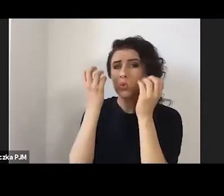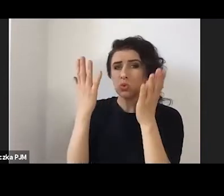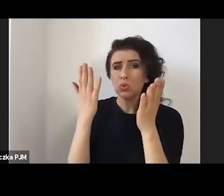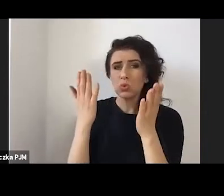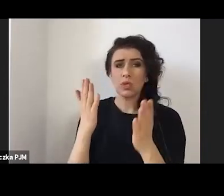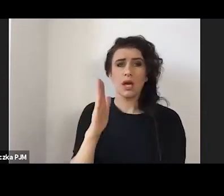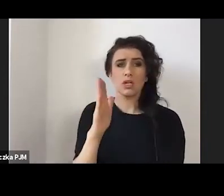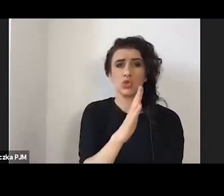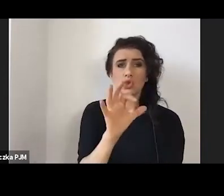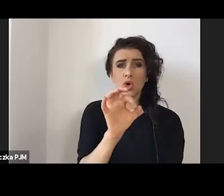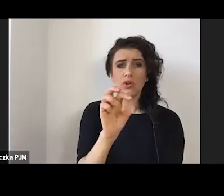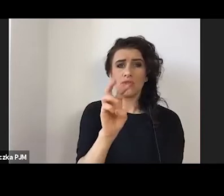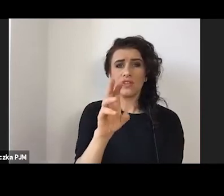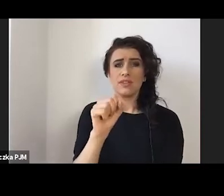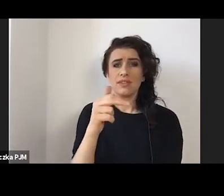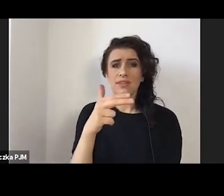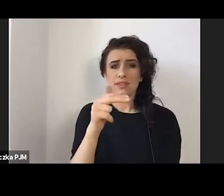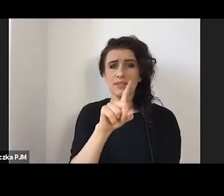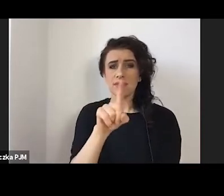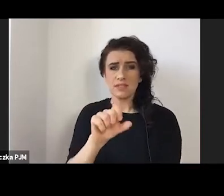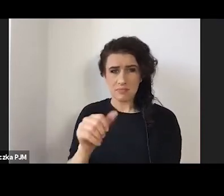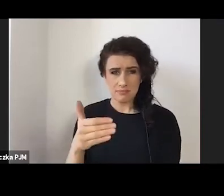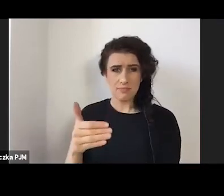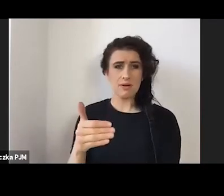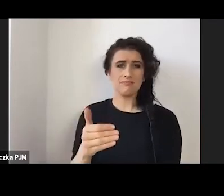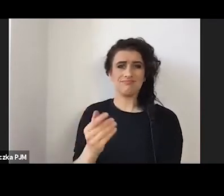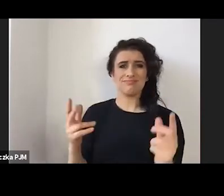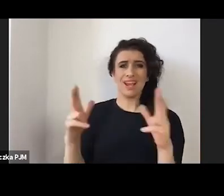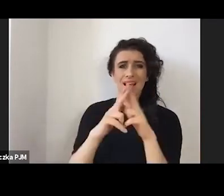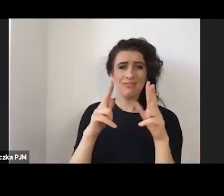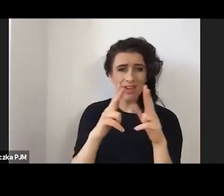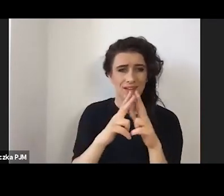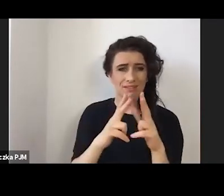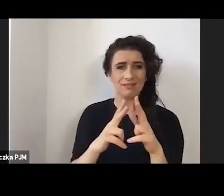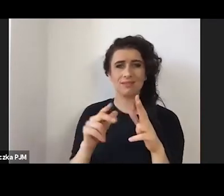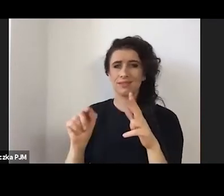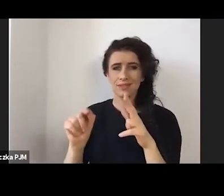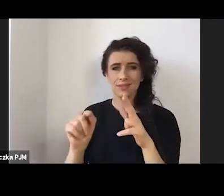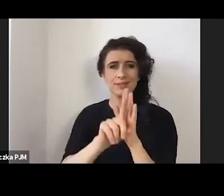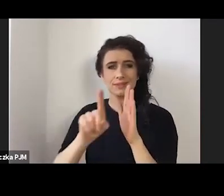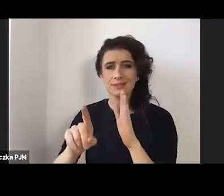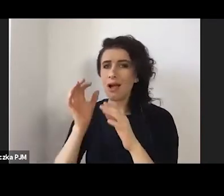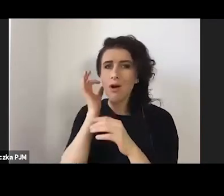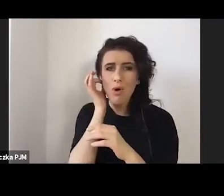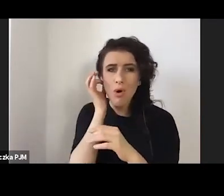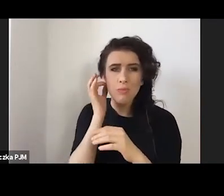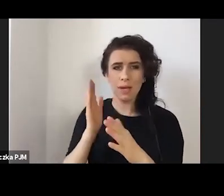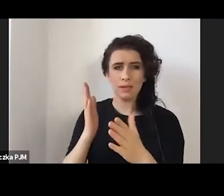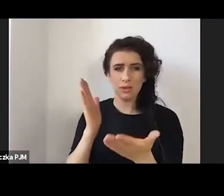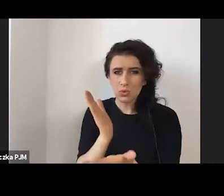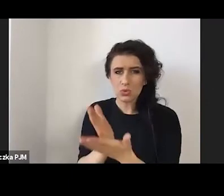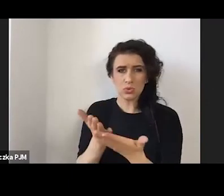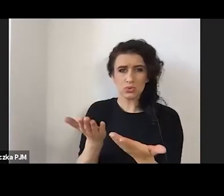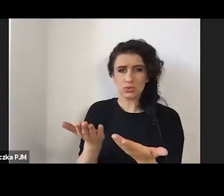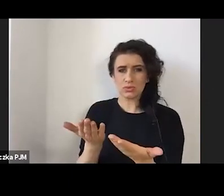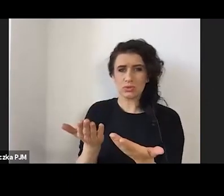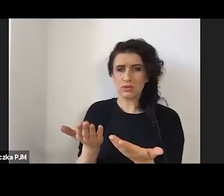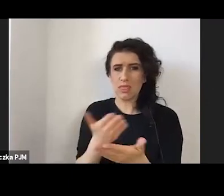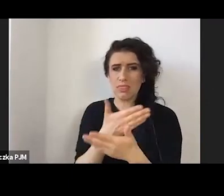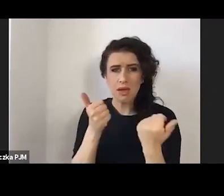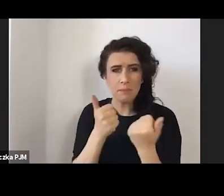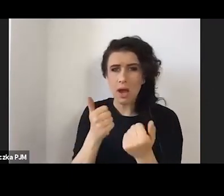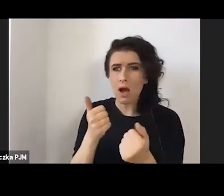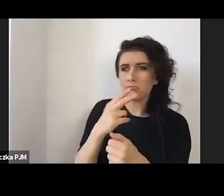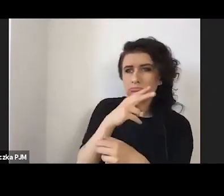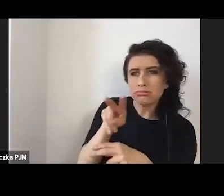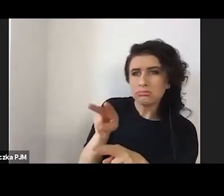we acknowledge it and we just don't pay attention. So the main task, I would say, for any people that would like